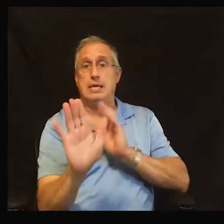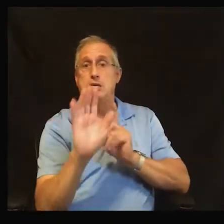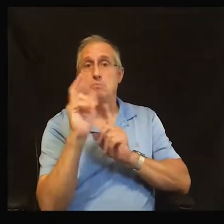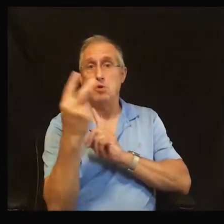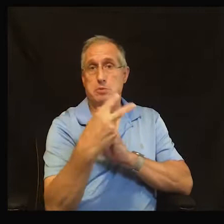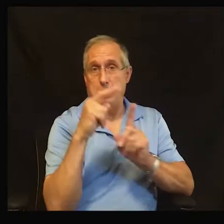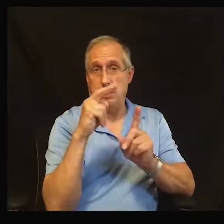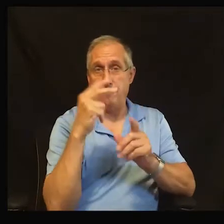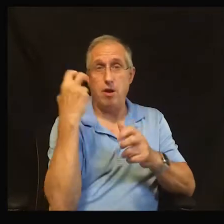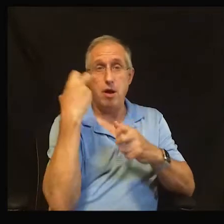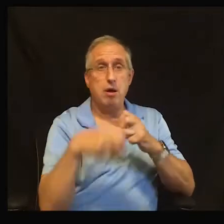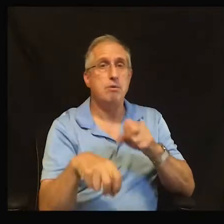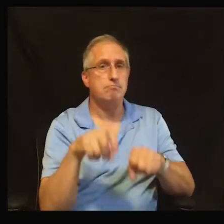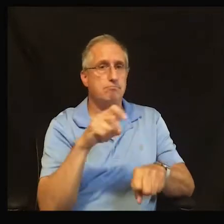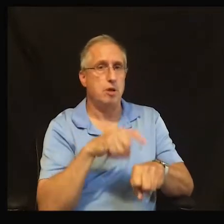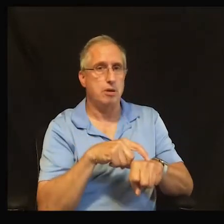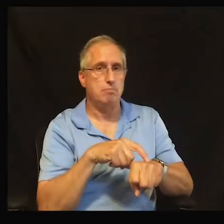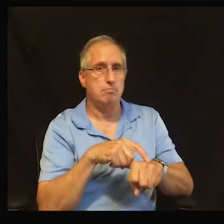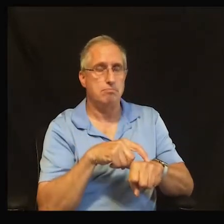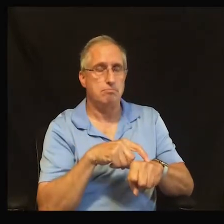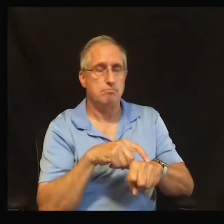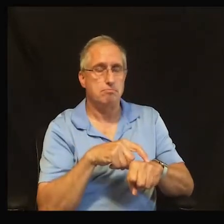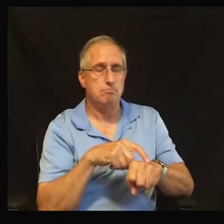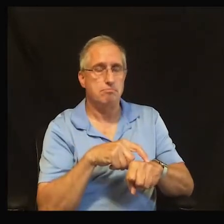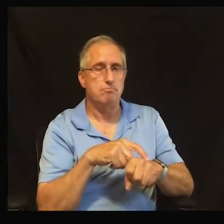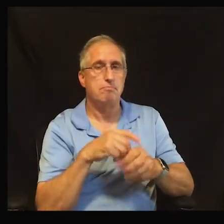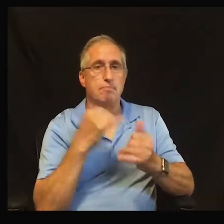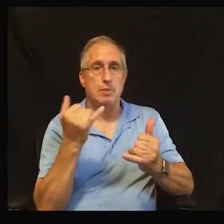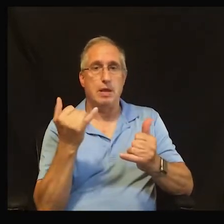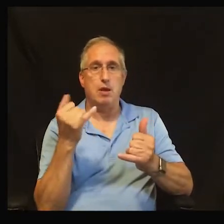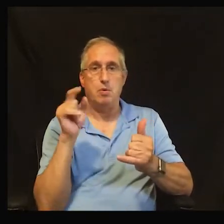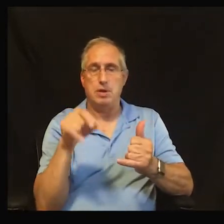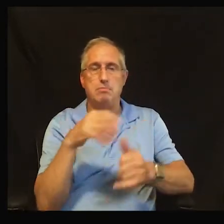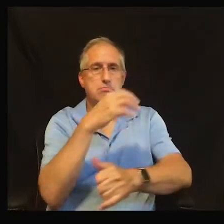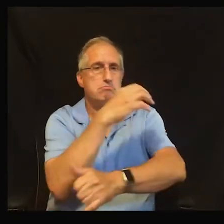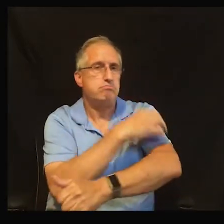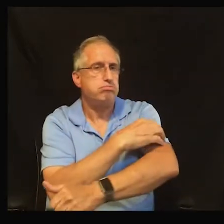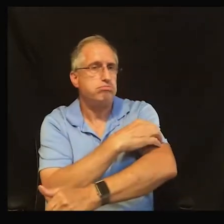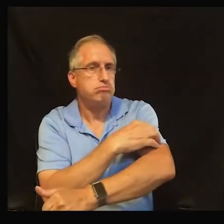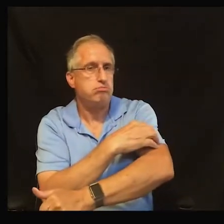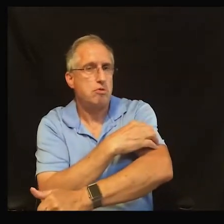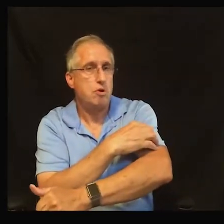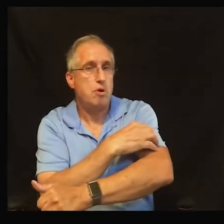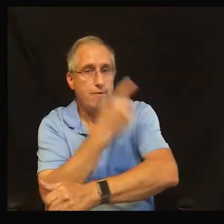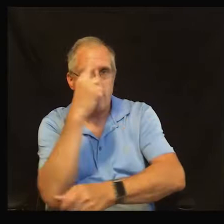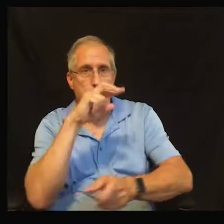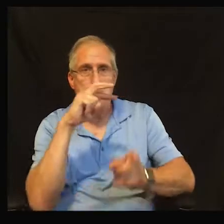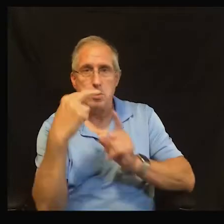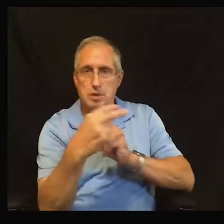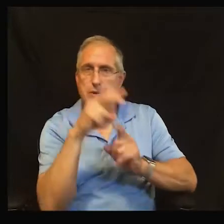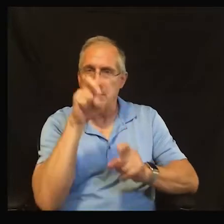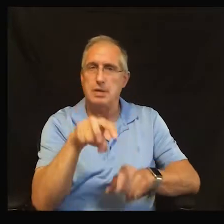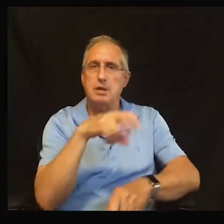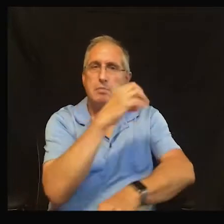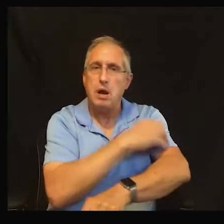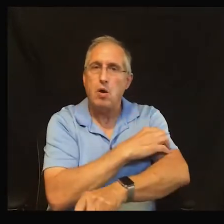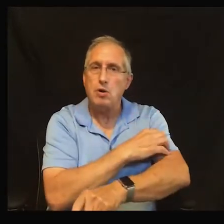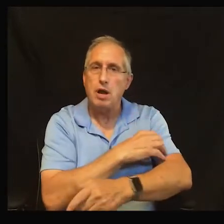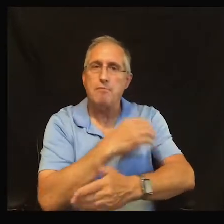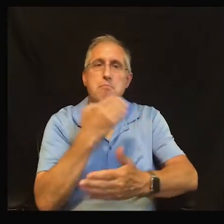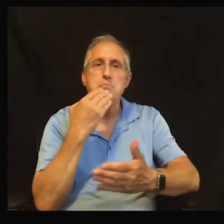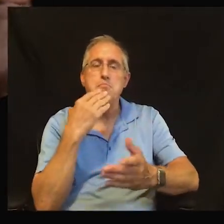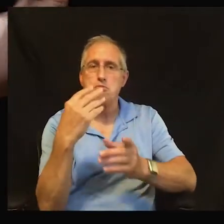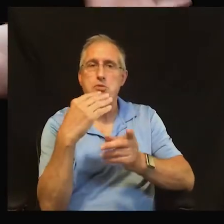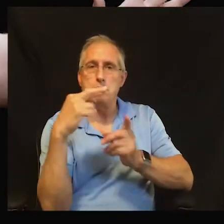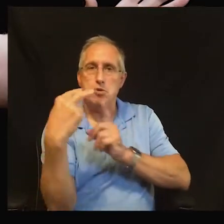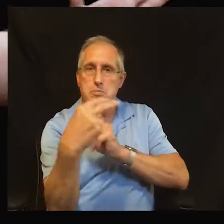of a difficult circumstance. Now, we need power for perspective. It takes power to have this kind of